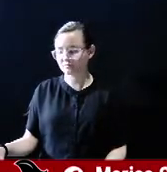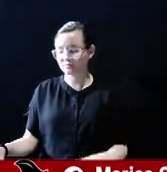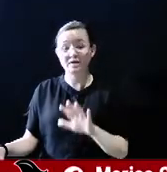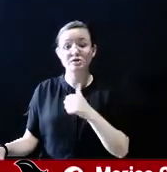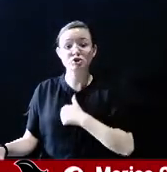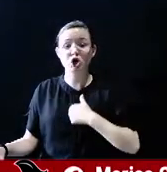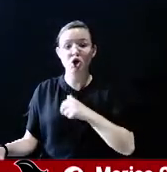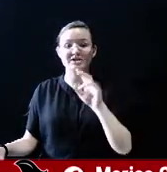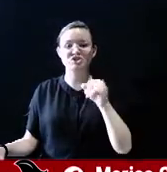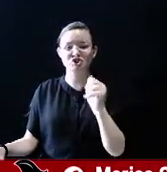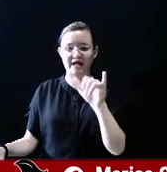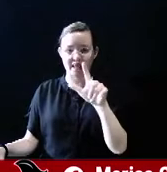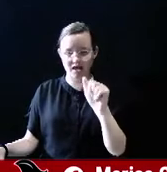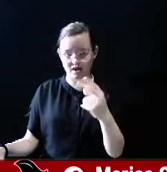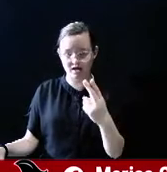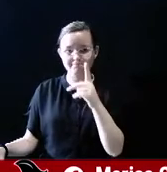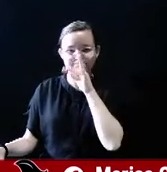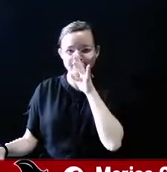Sorry, Jayla.